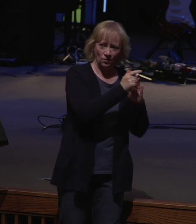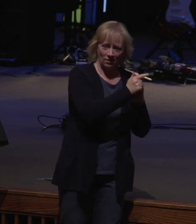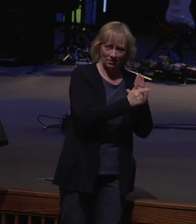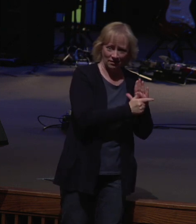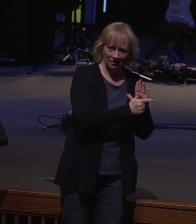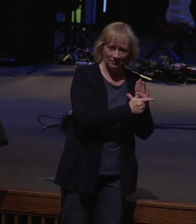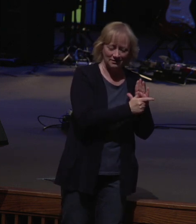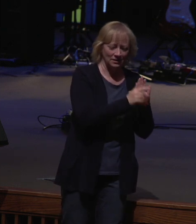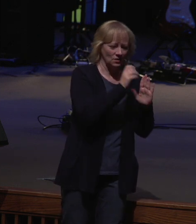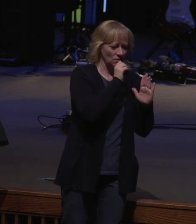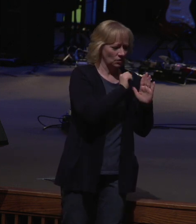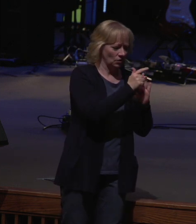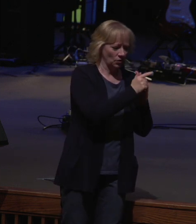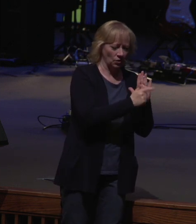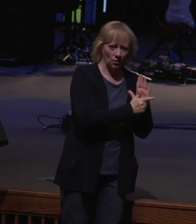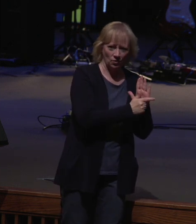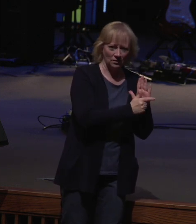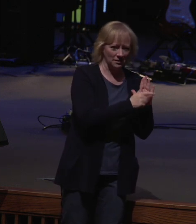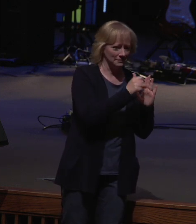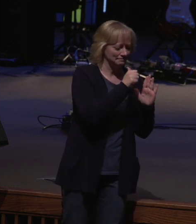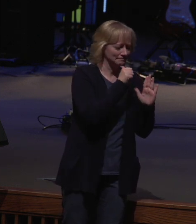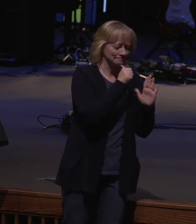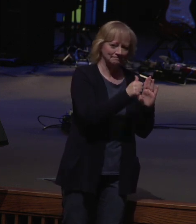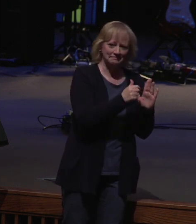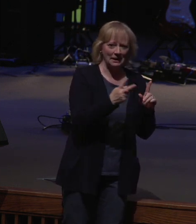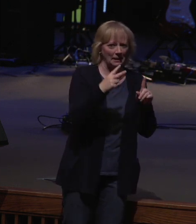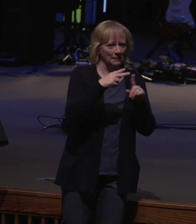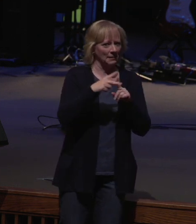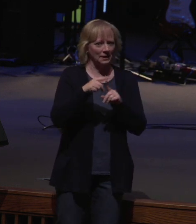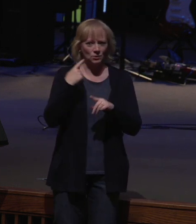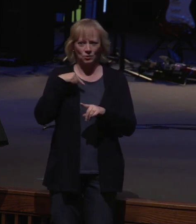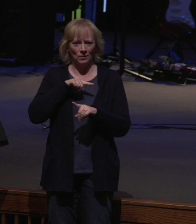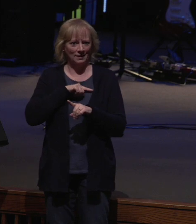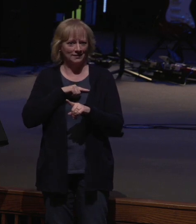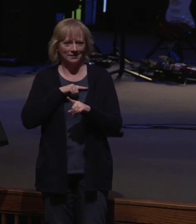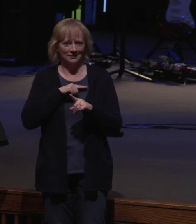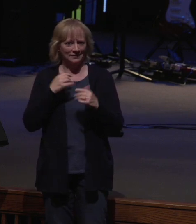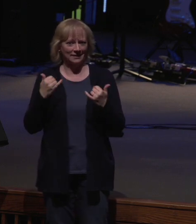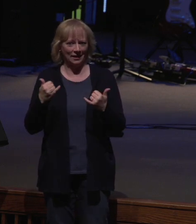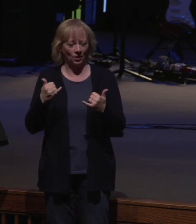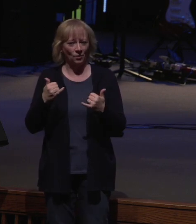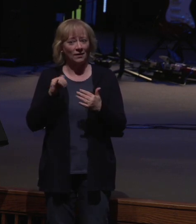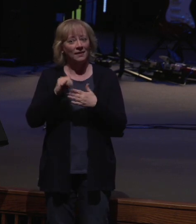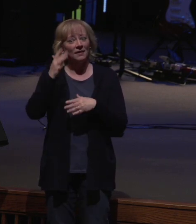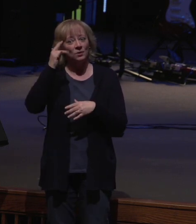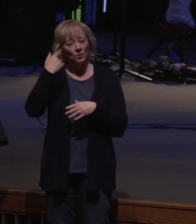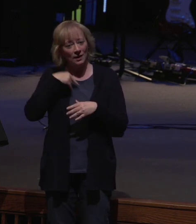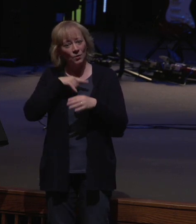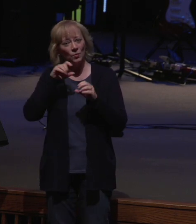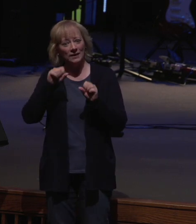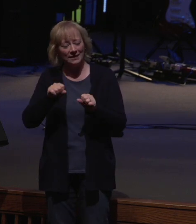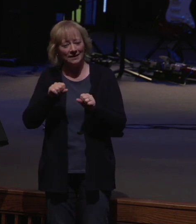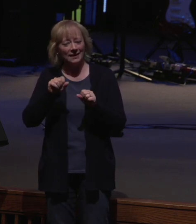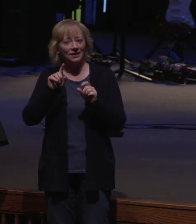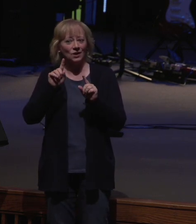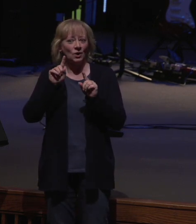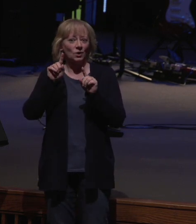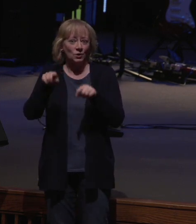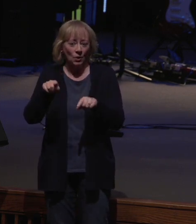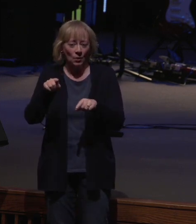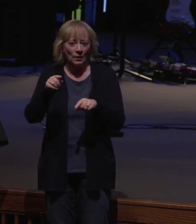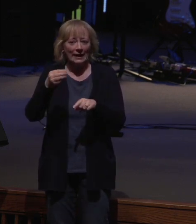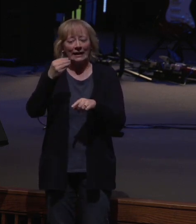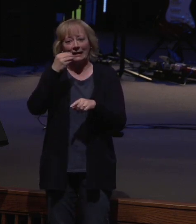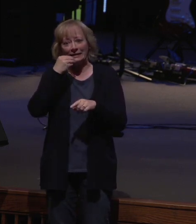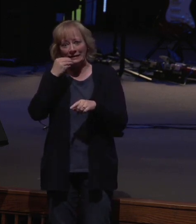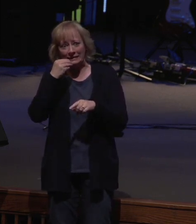no longer binding on us, which is why we can go and eat